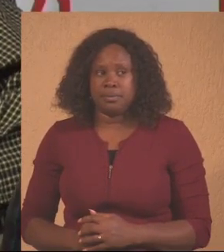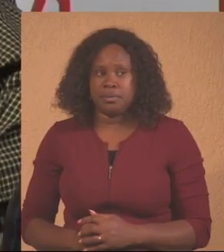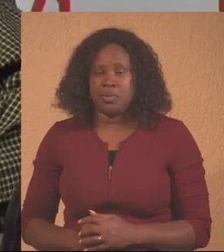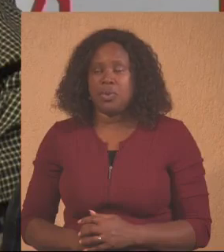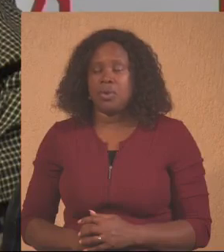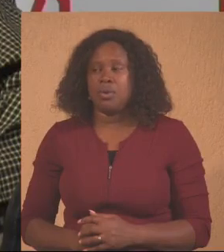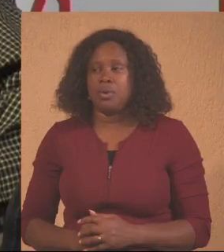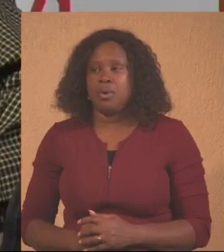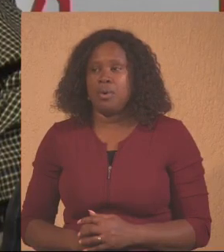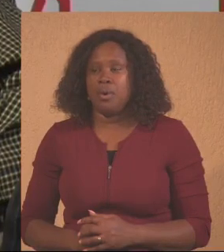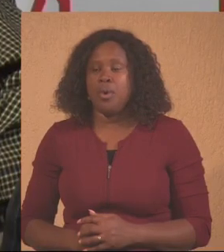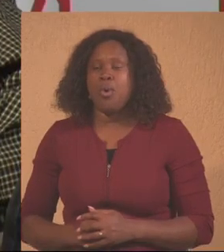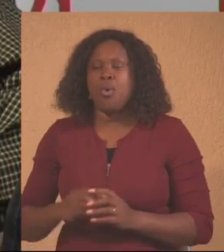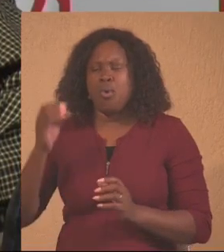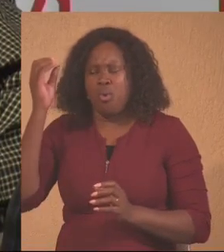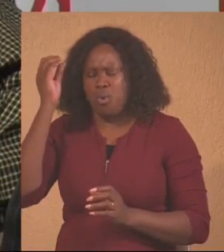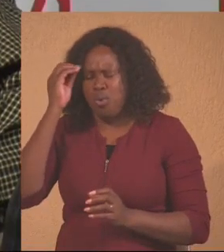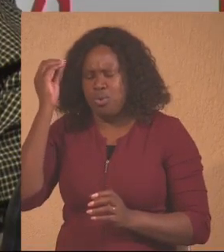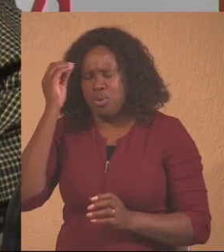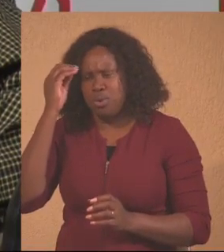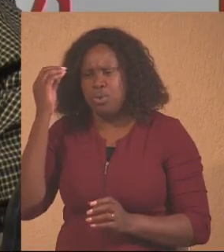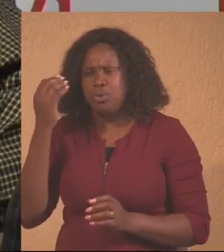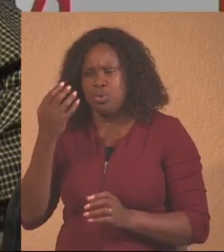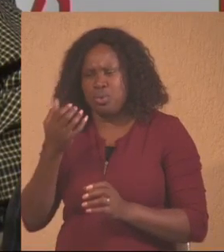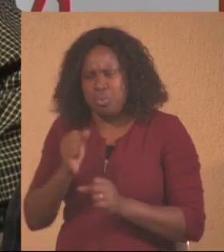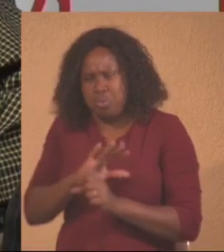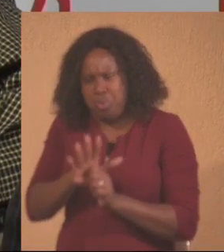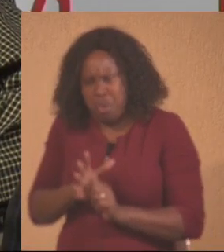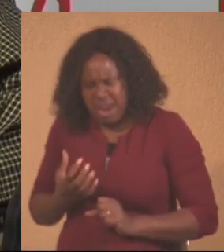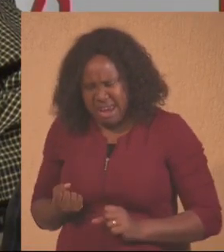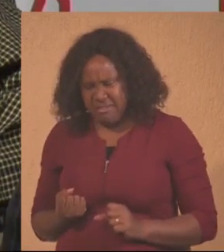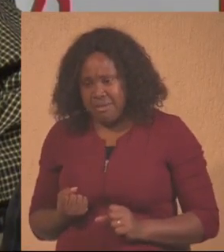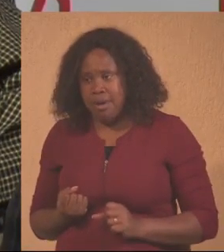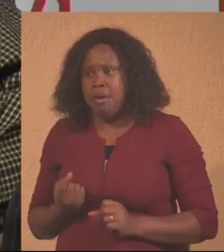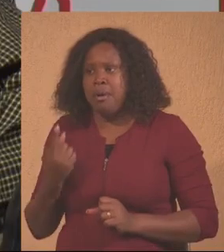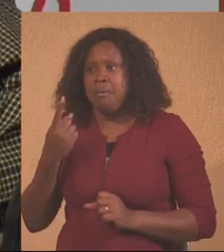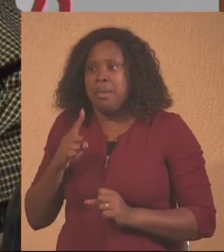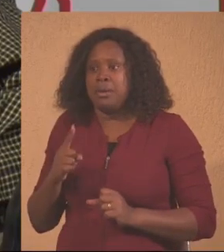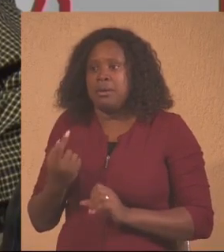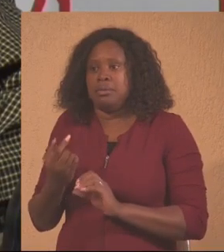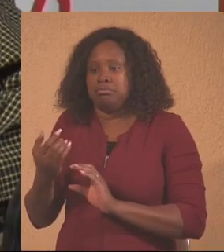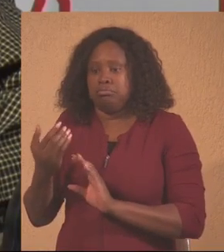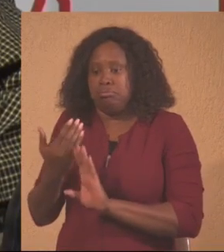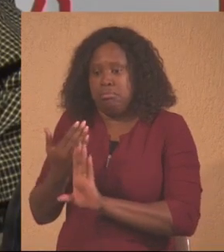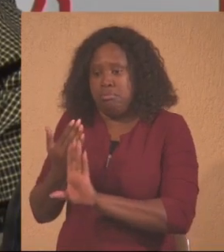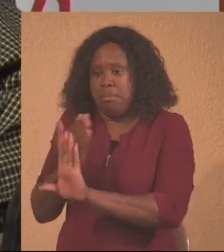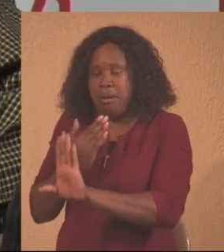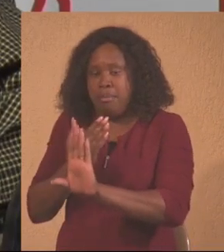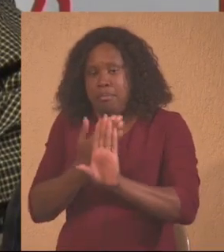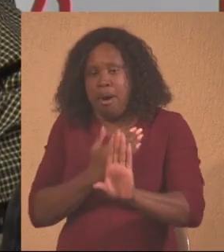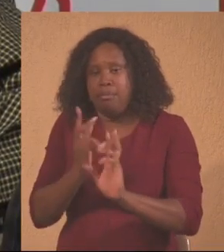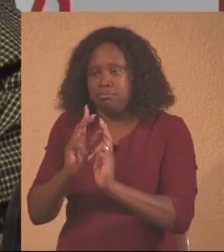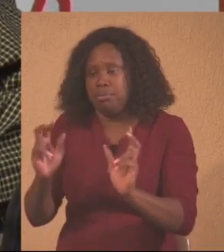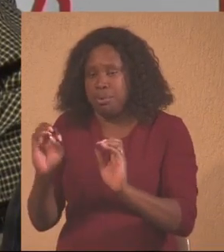knowingly, it's a crime. You have violated the law. Infecting people knowingly,